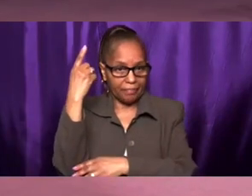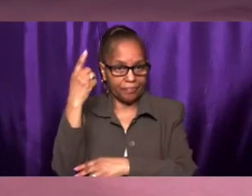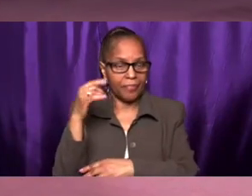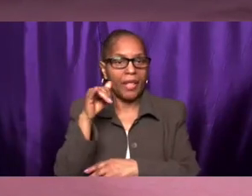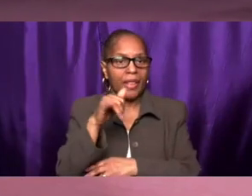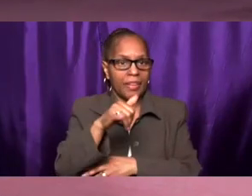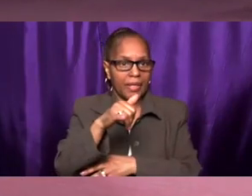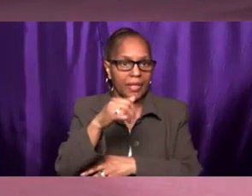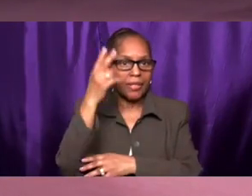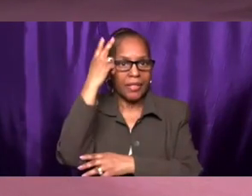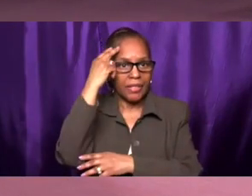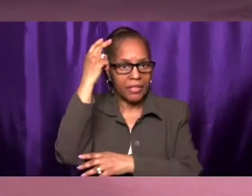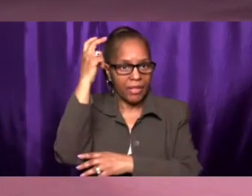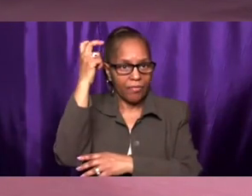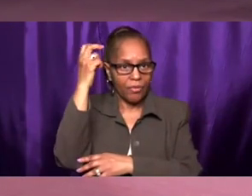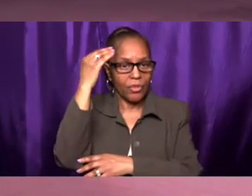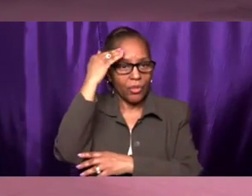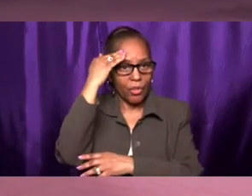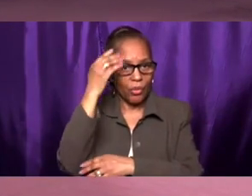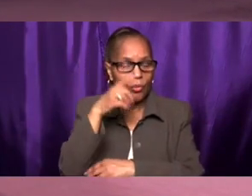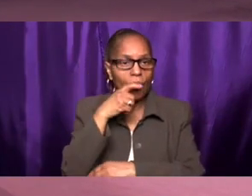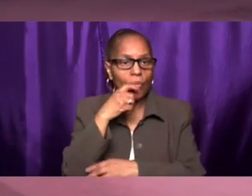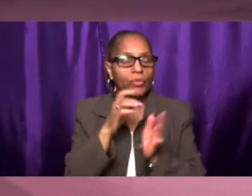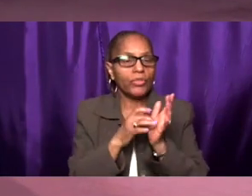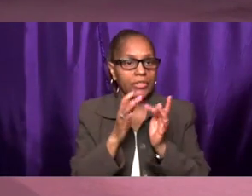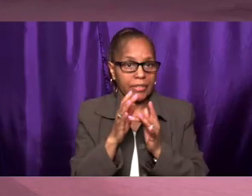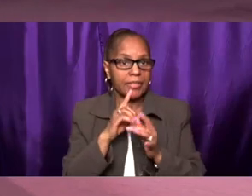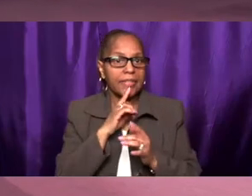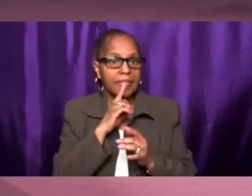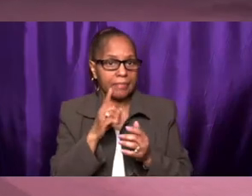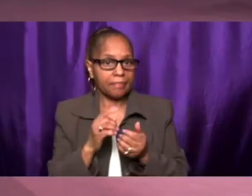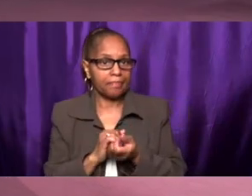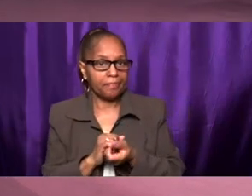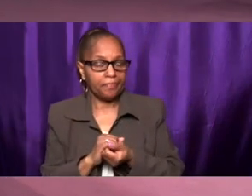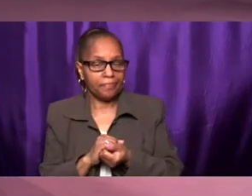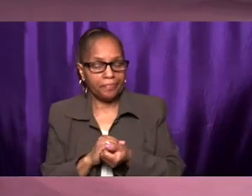that devils know who Jesus is.